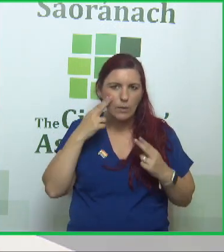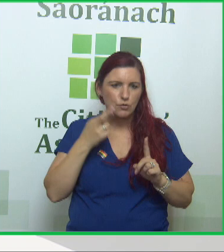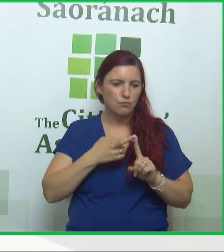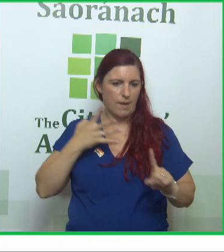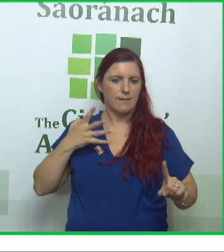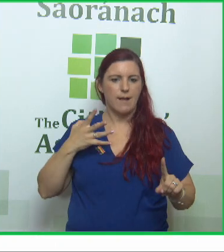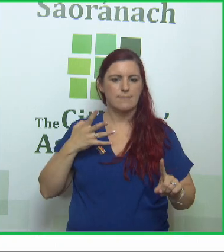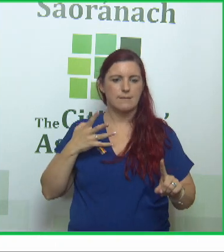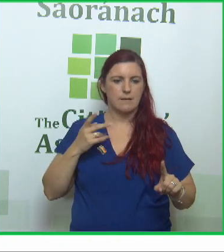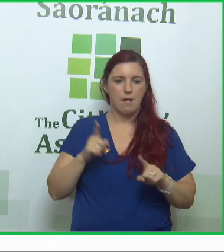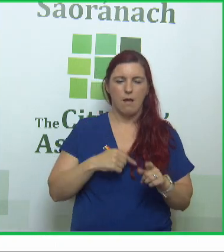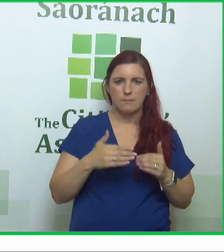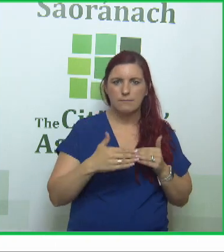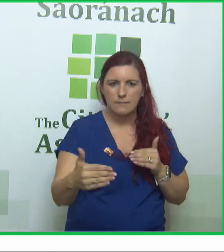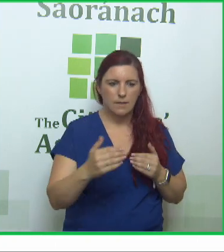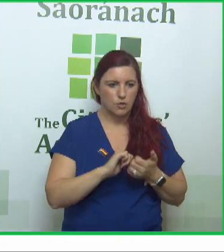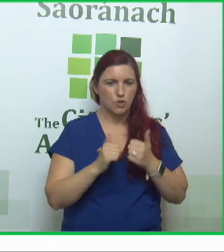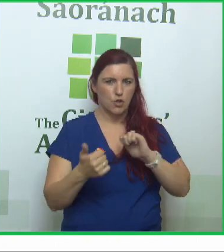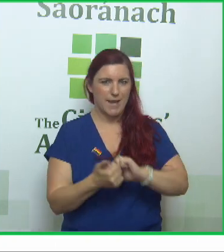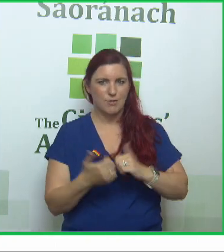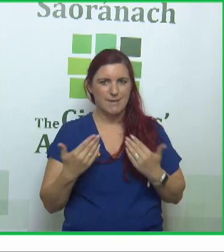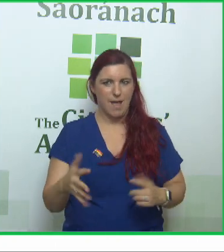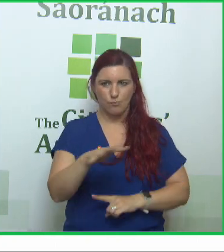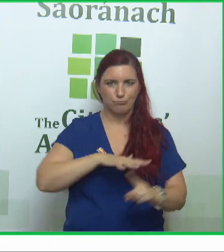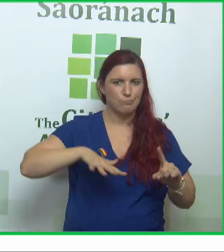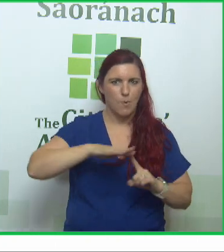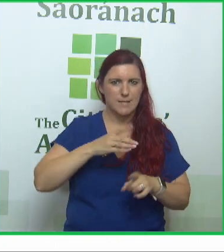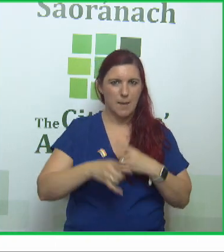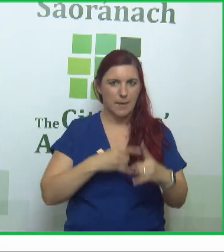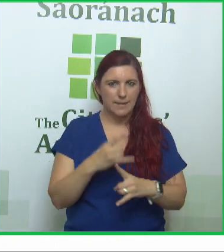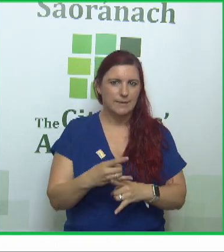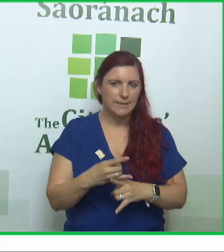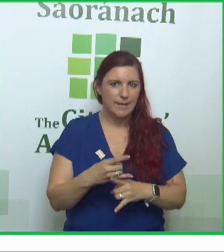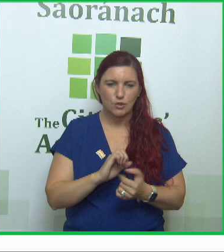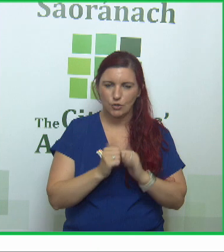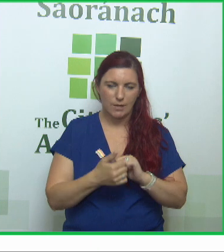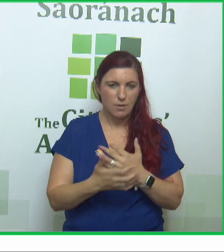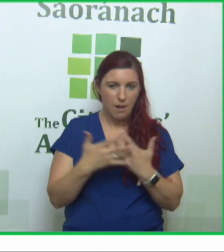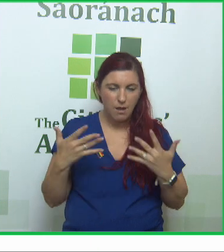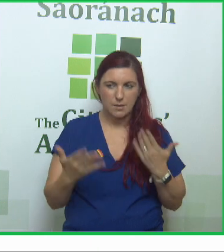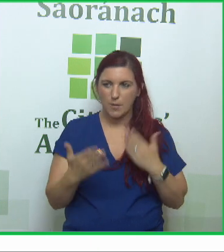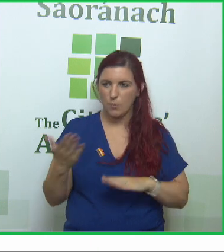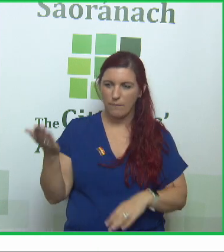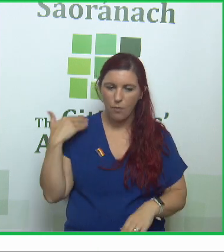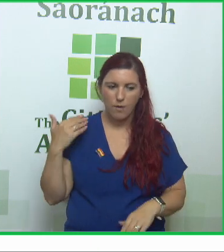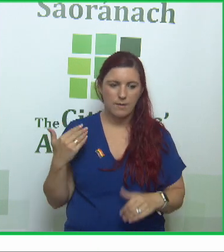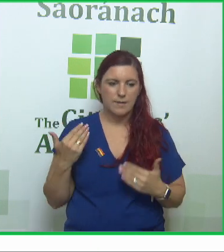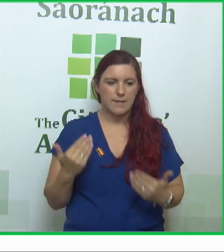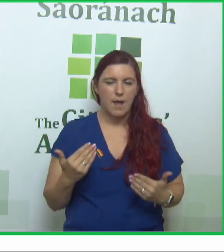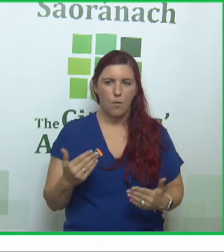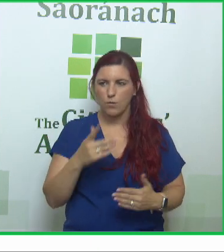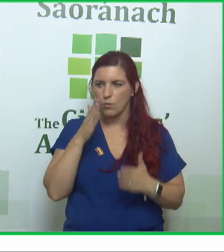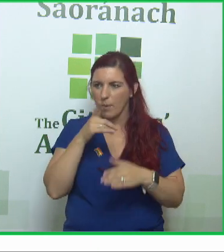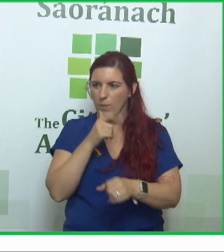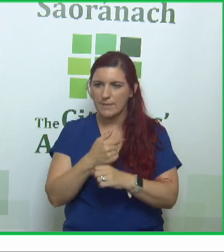the landscape has significantly changed since we started this discussion in the 80s, with a focus on dependencies and opiate